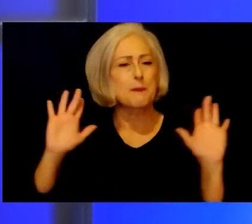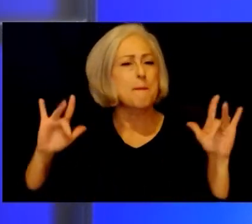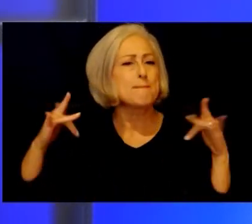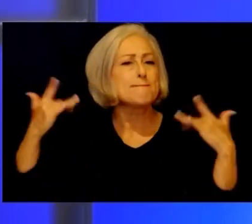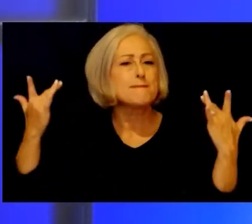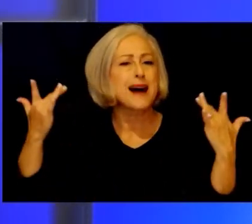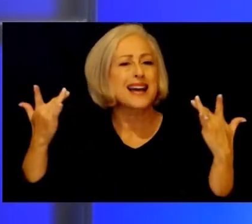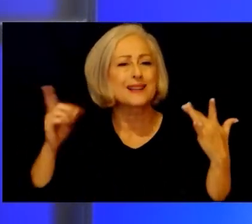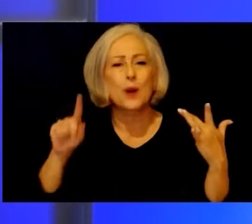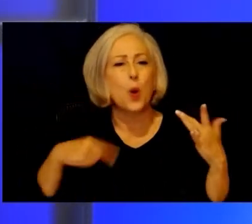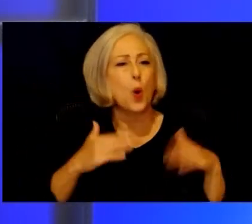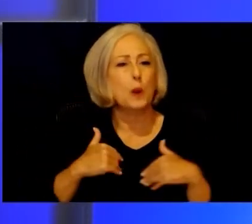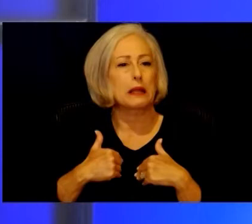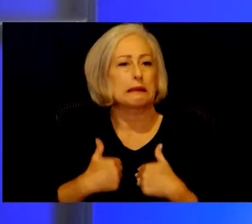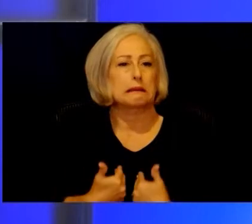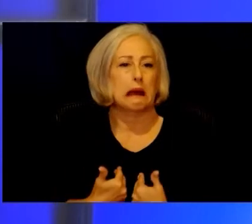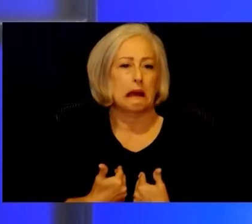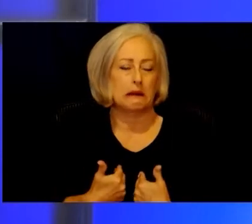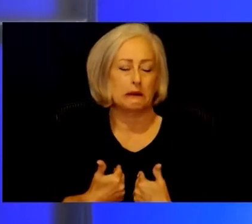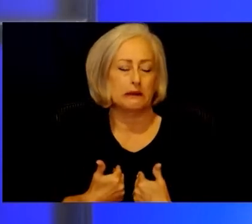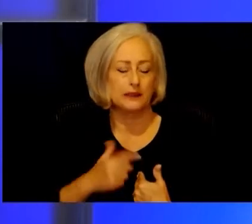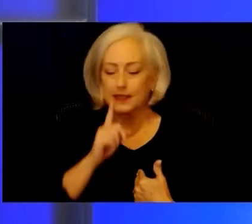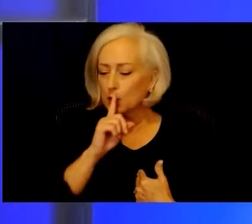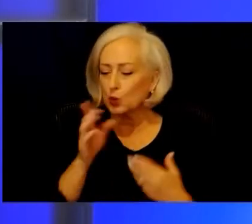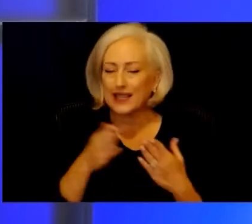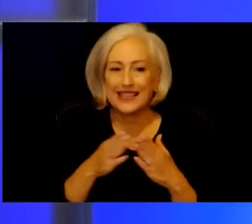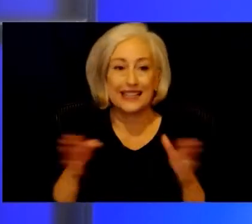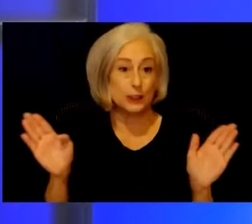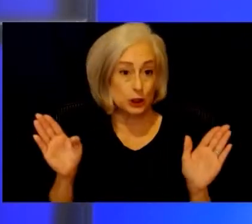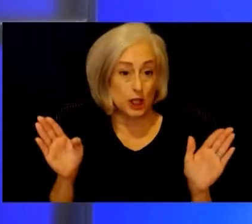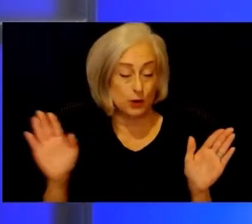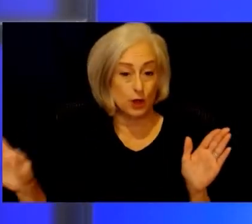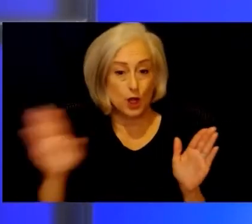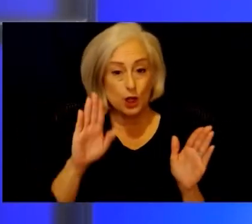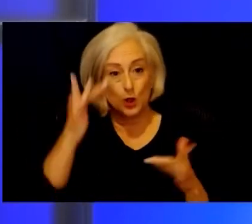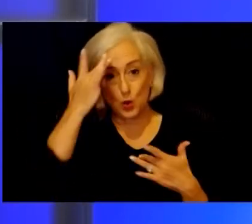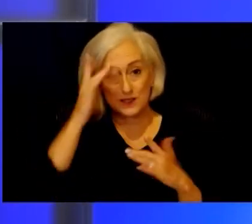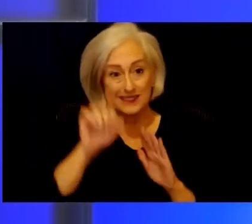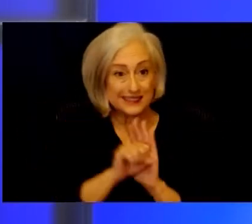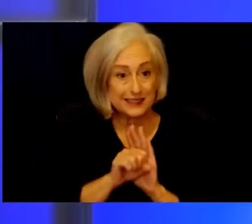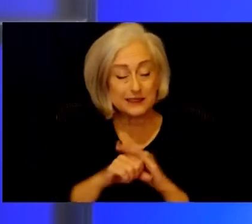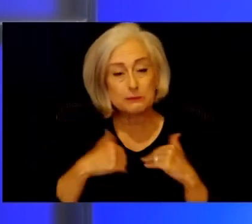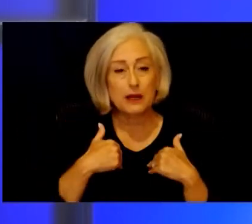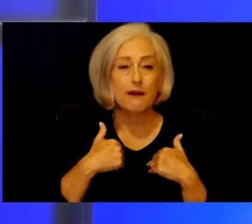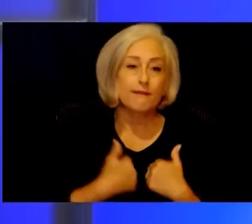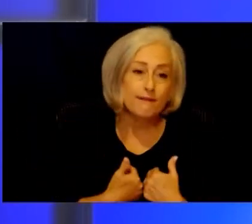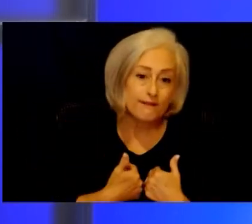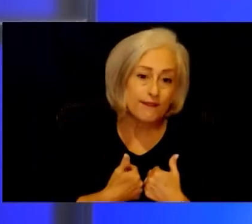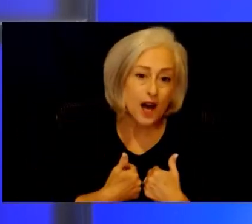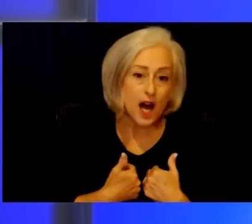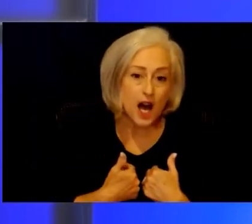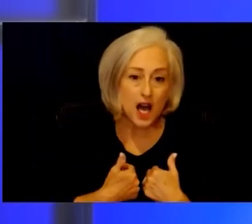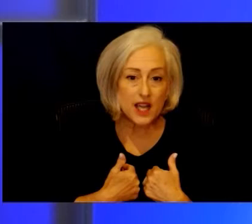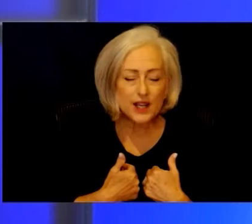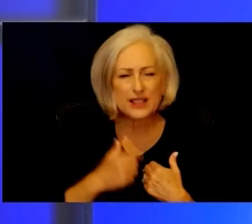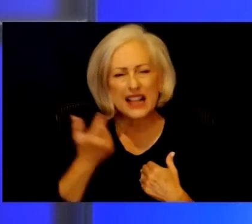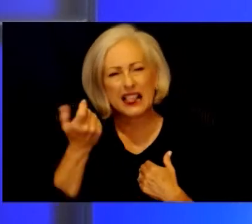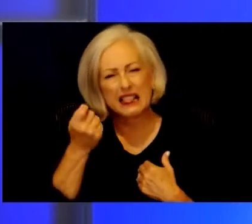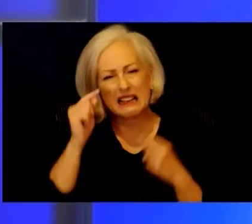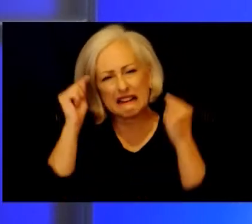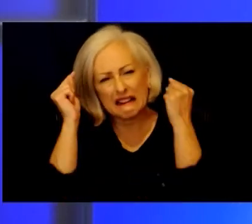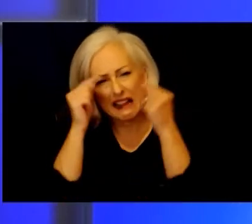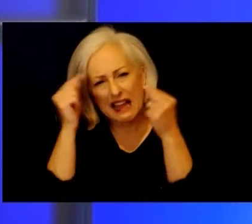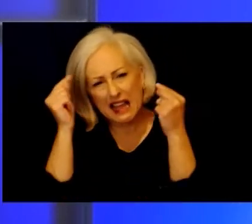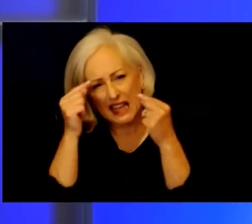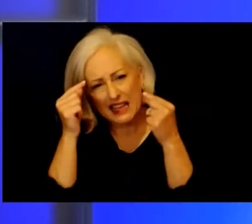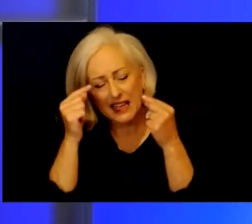so in general, your symptoms are going to be fatigue or malaise, maybe a little bit of headache, maybe a little bit